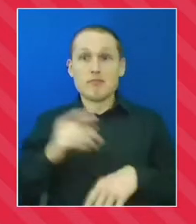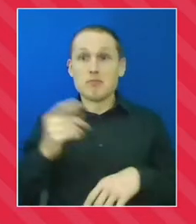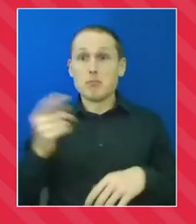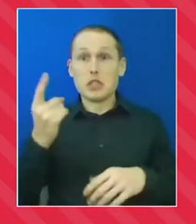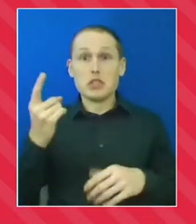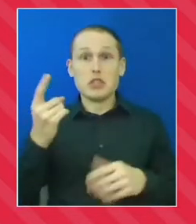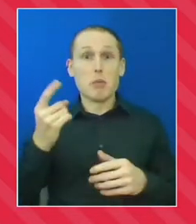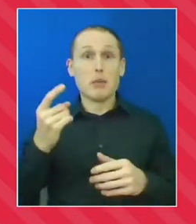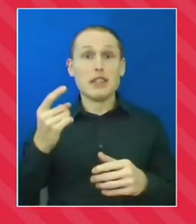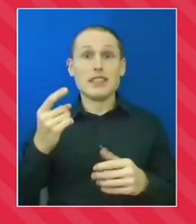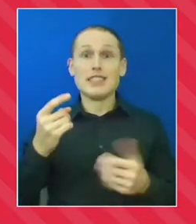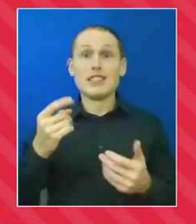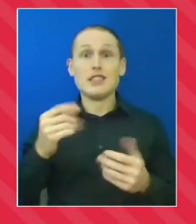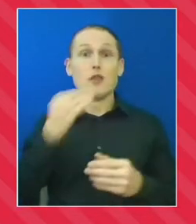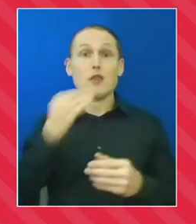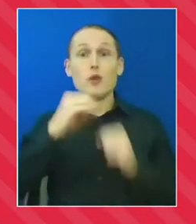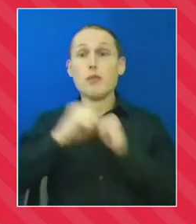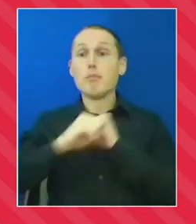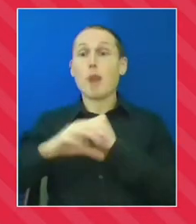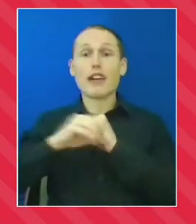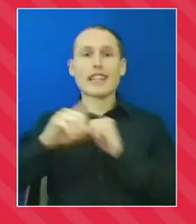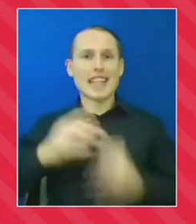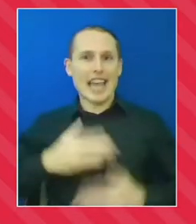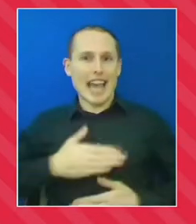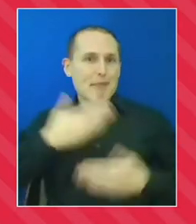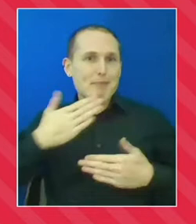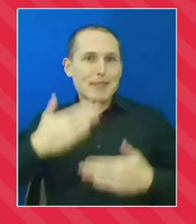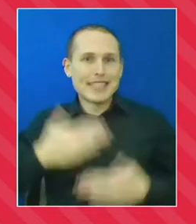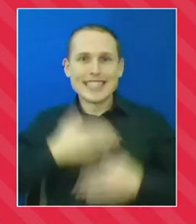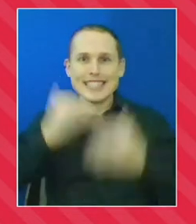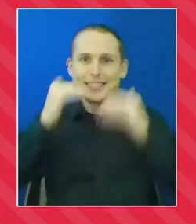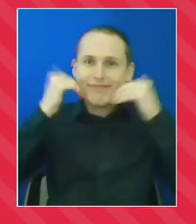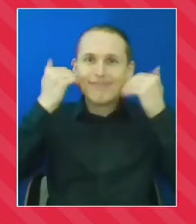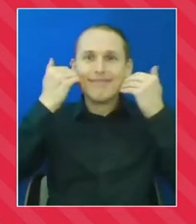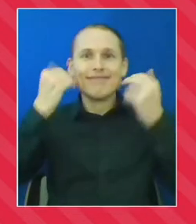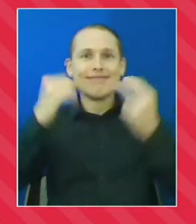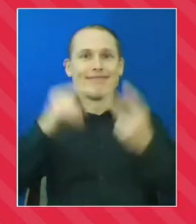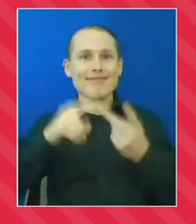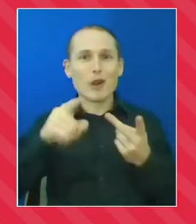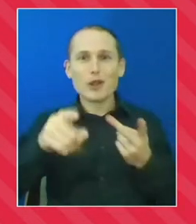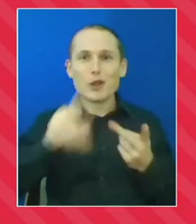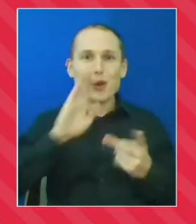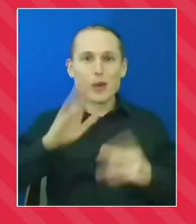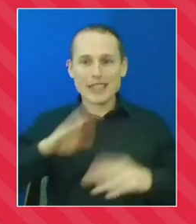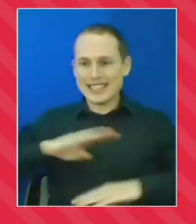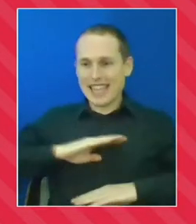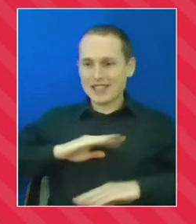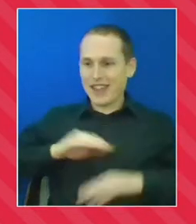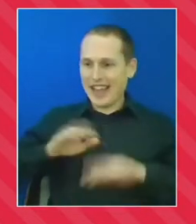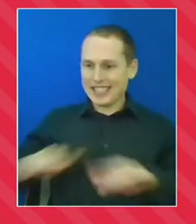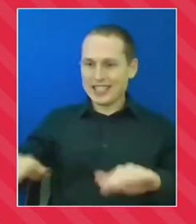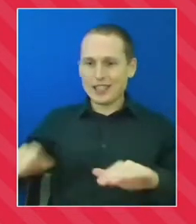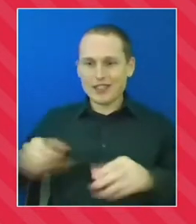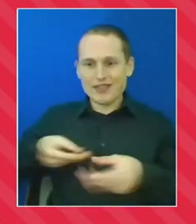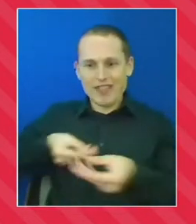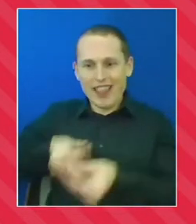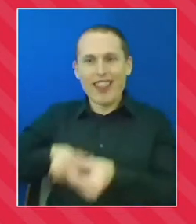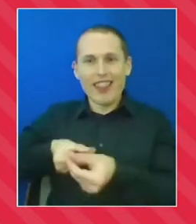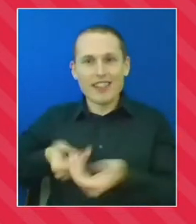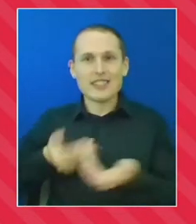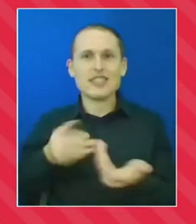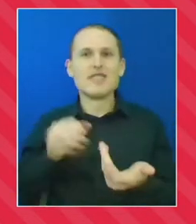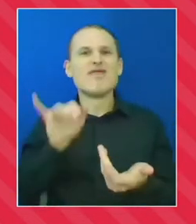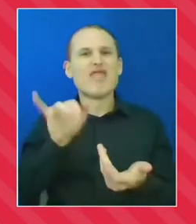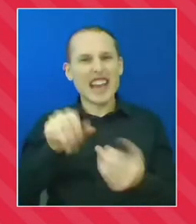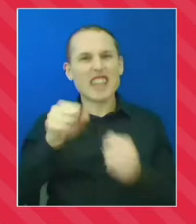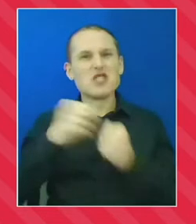happiness to you, or this is what's going to satisfy your children, that's structural. Ethnic marketing,